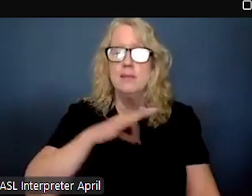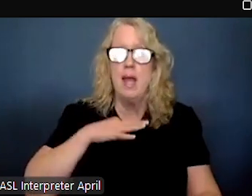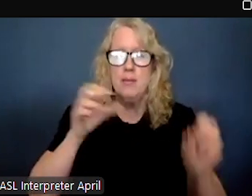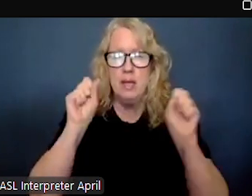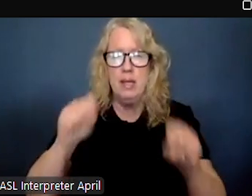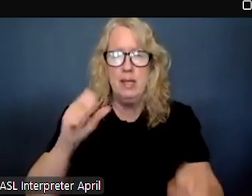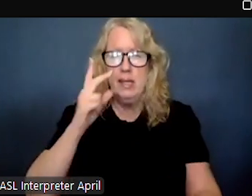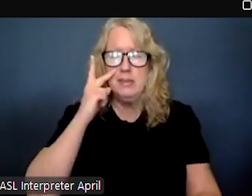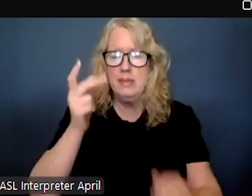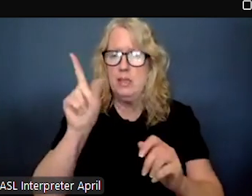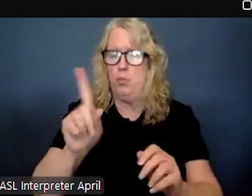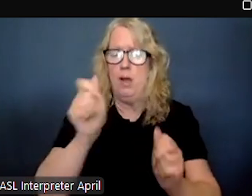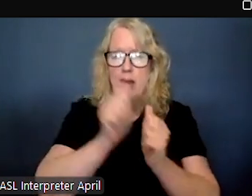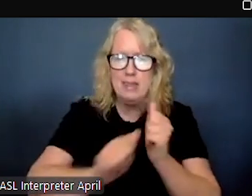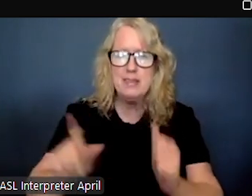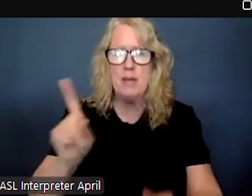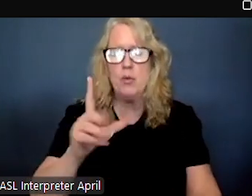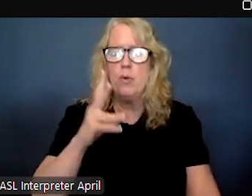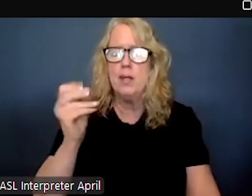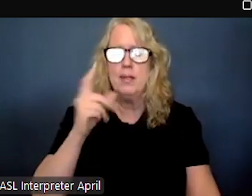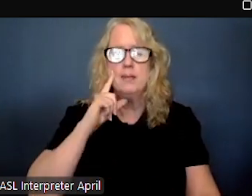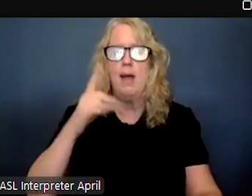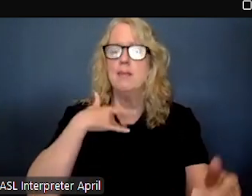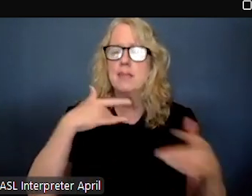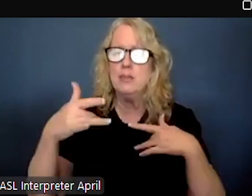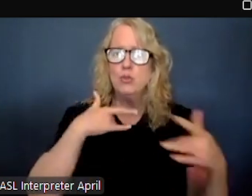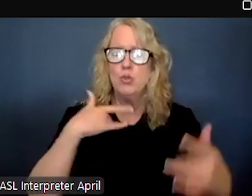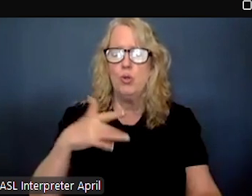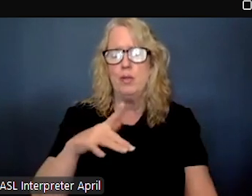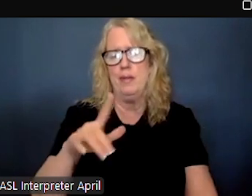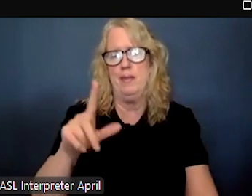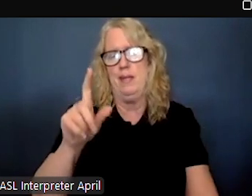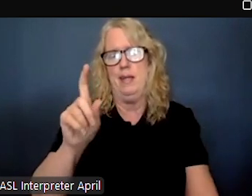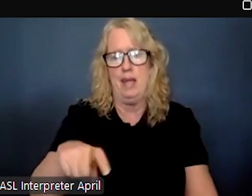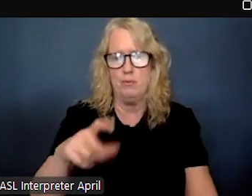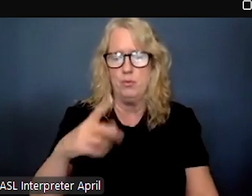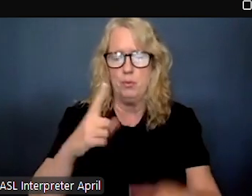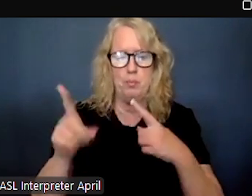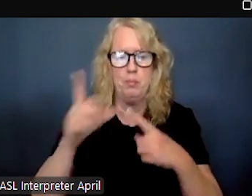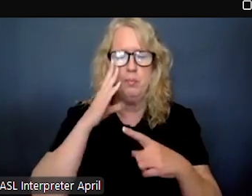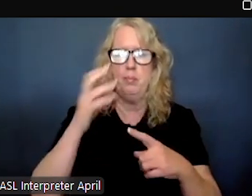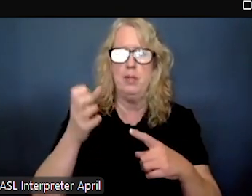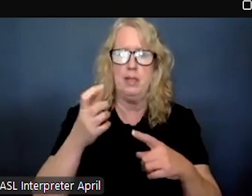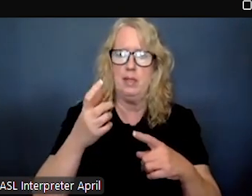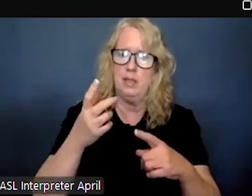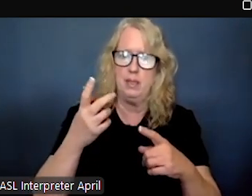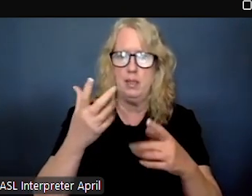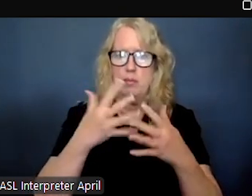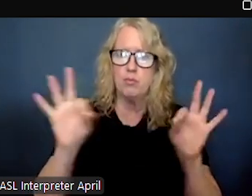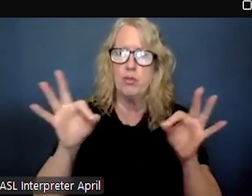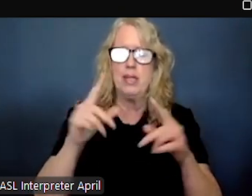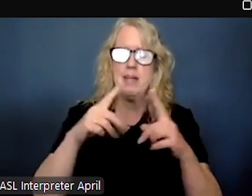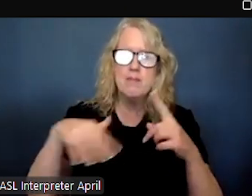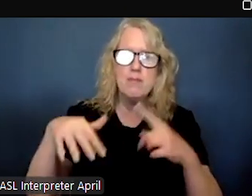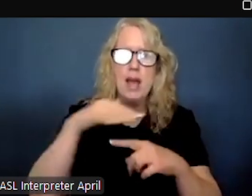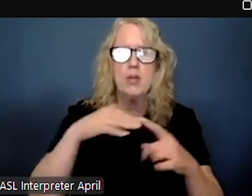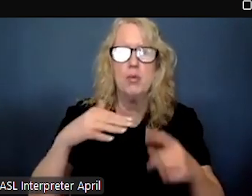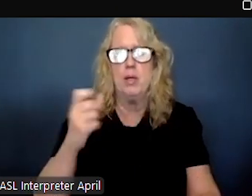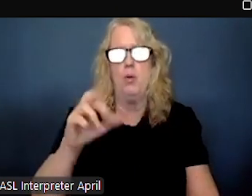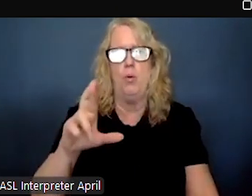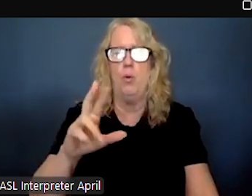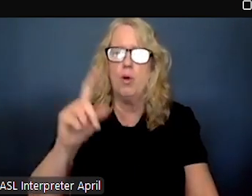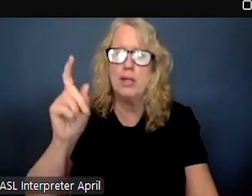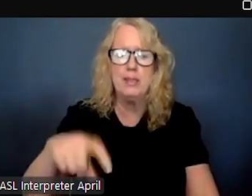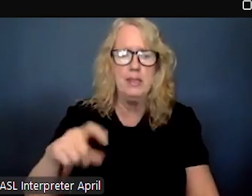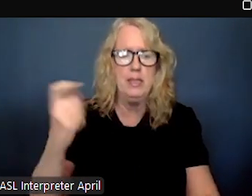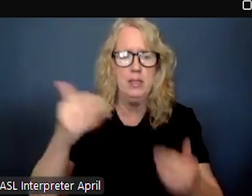where everybody is, so there's not a concern that they need to be highly ligature-free environment or need to be